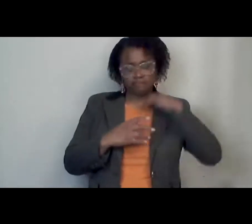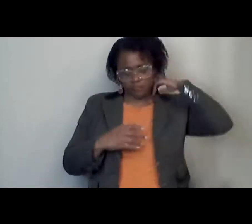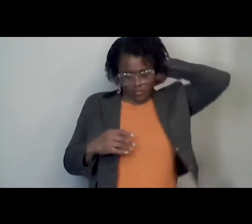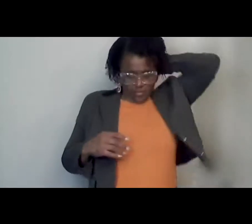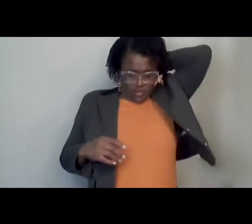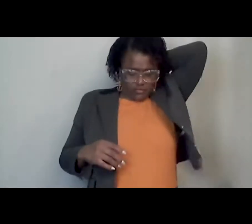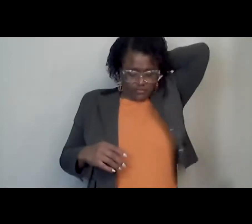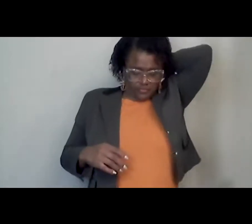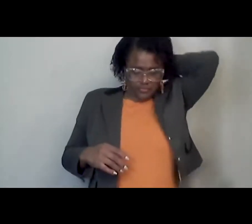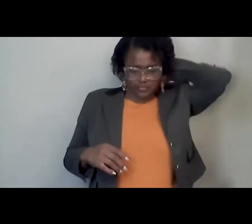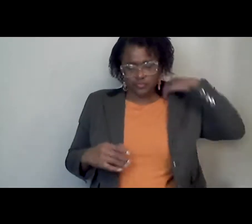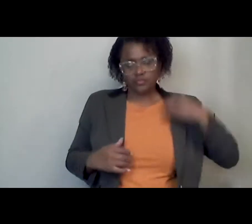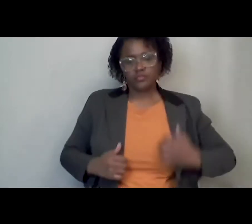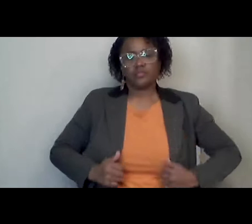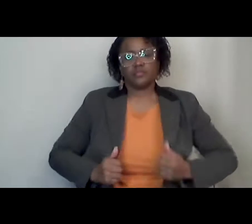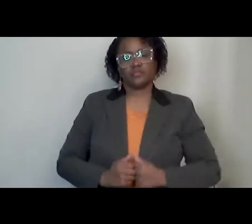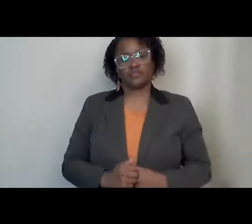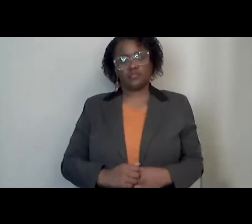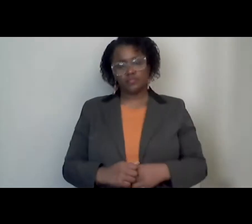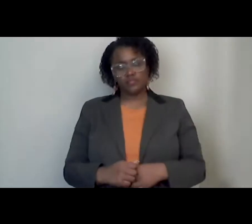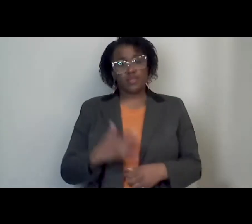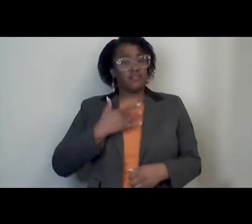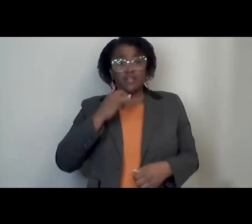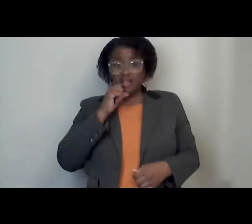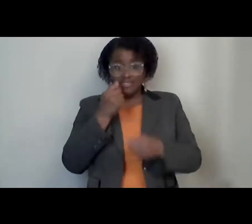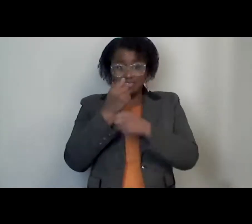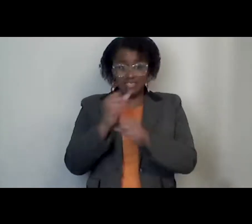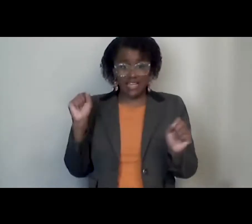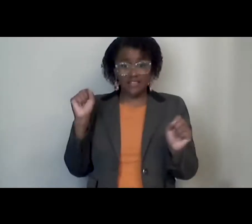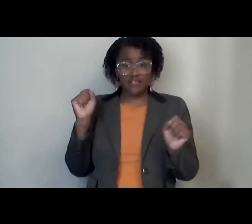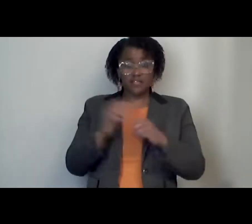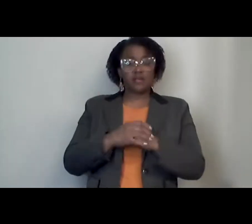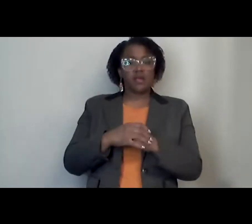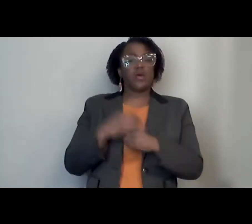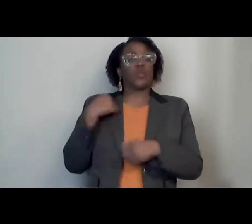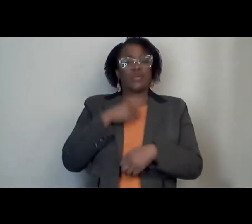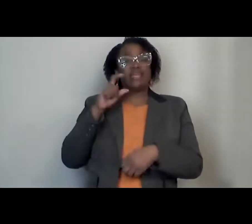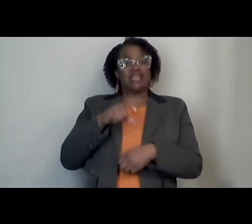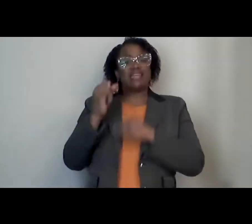for this collective condition of unsafety is international solidarity